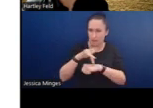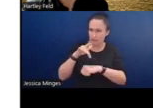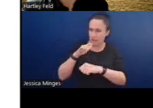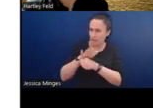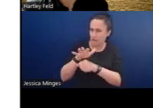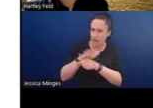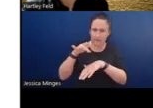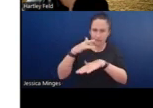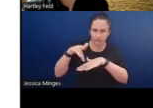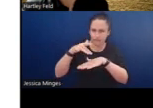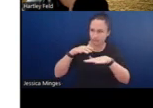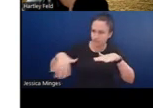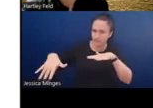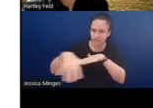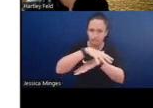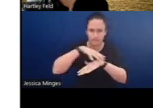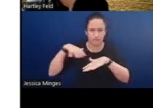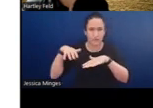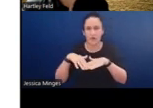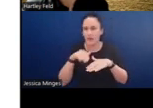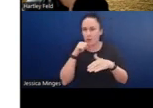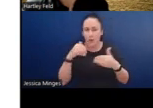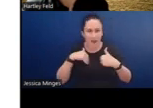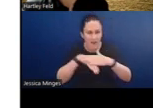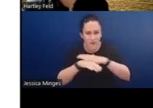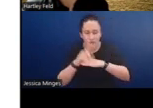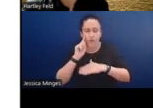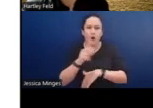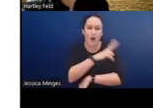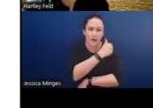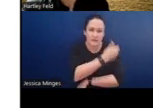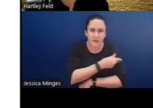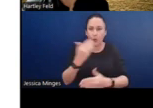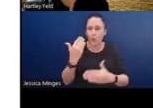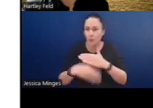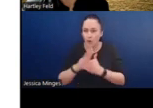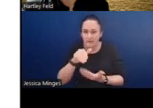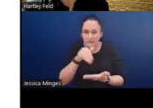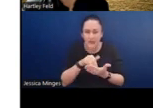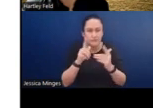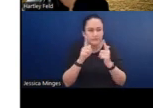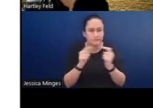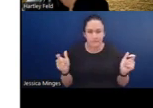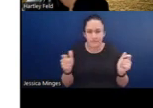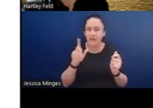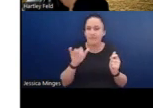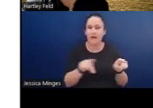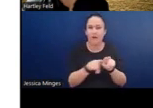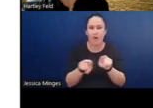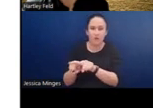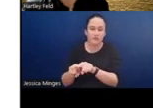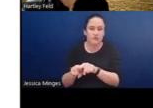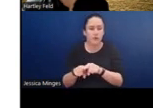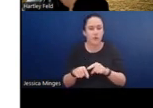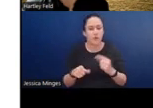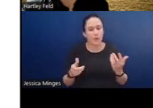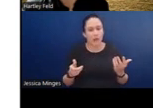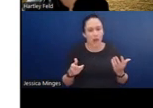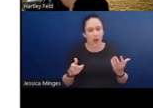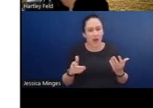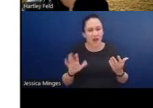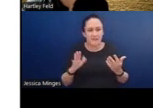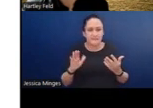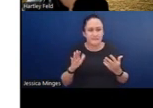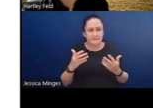have access to a hospital or a birth center. And this is also pretty close